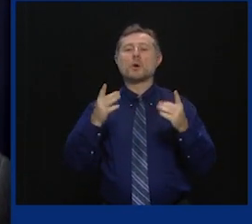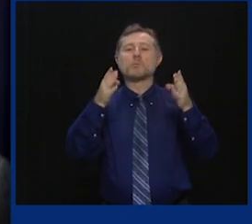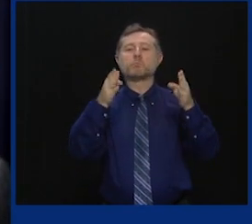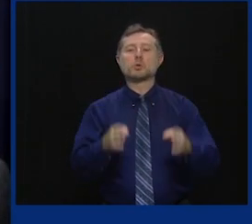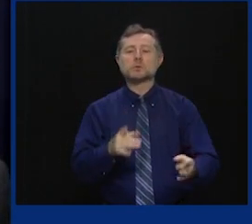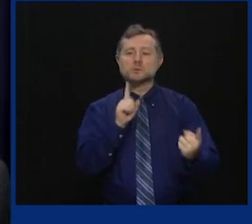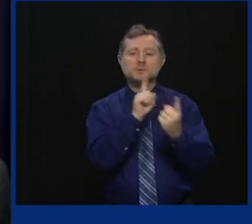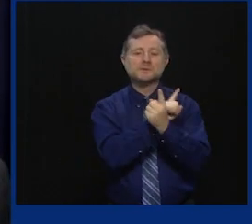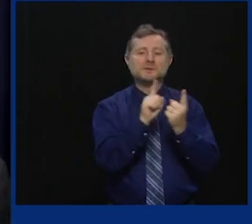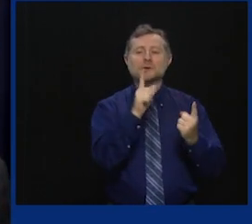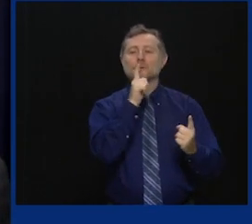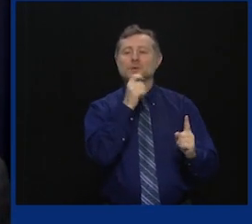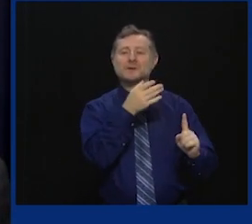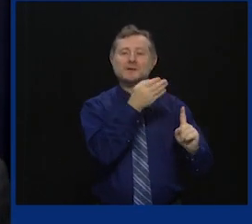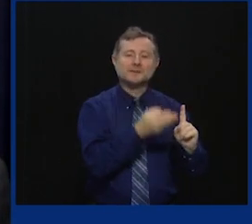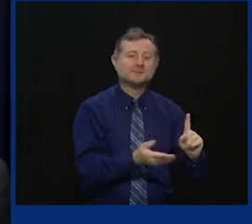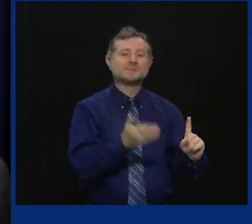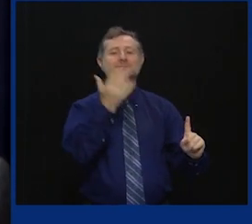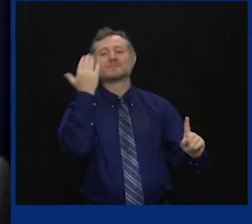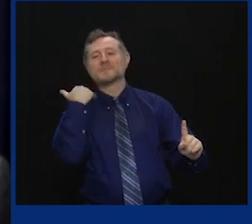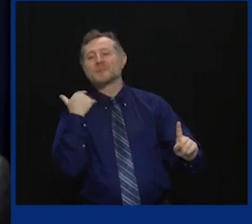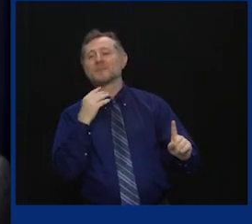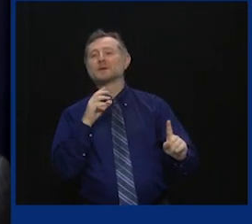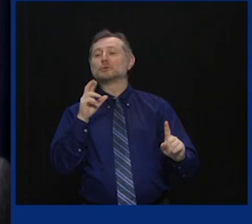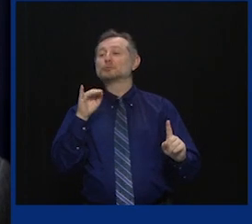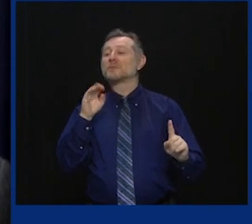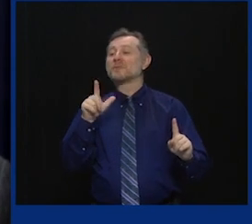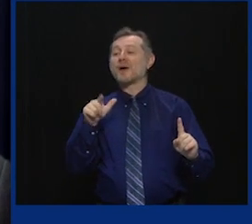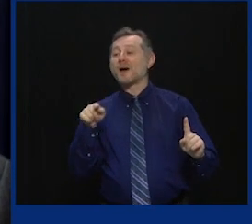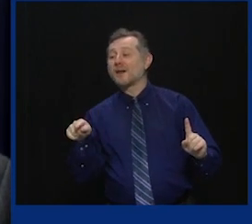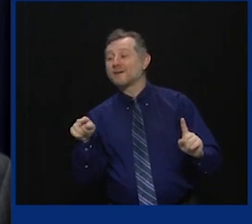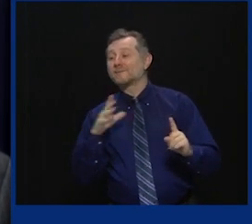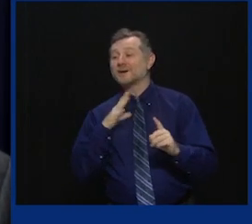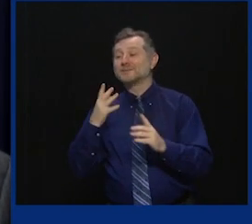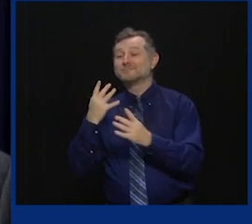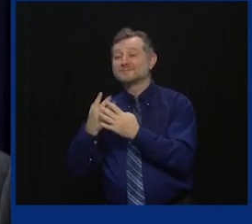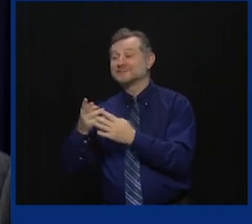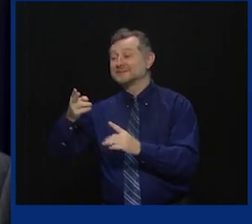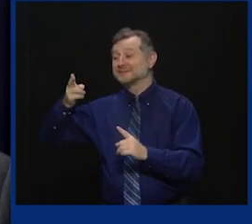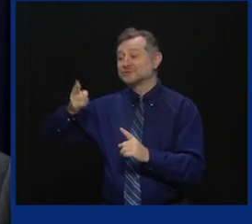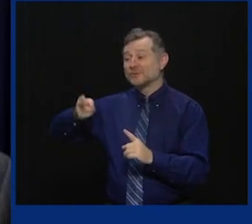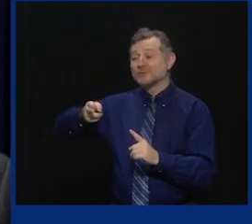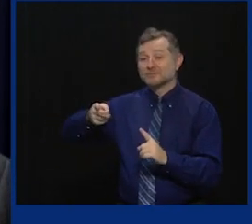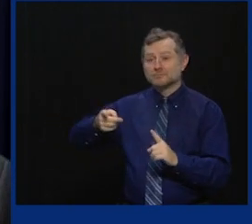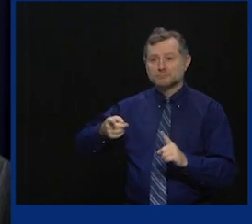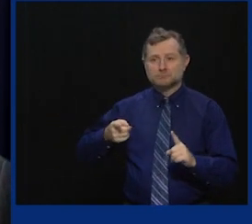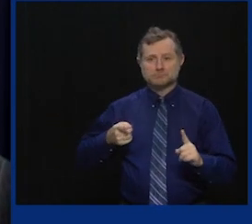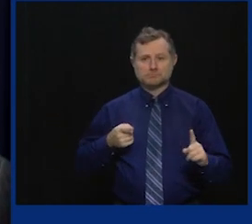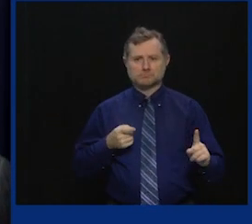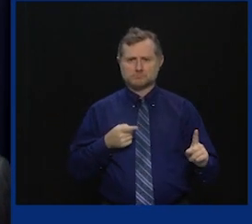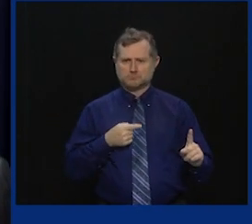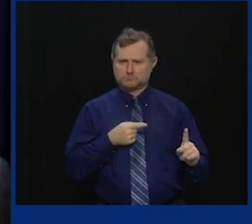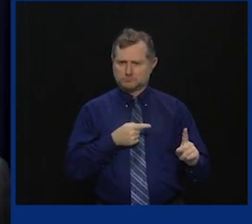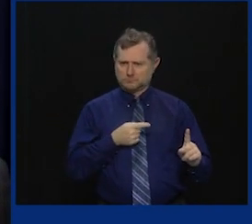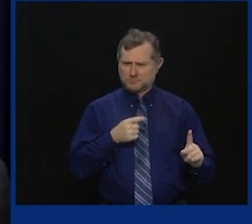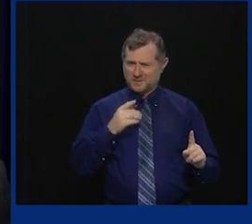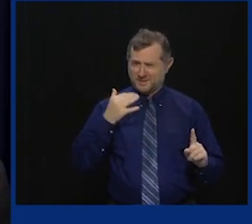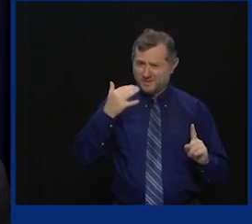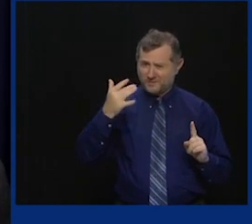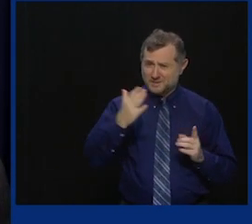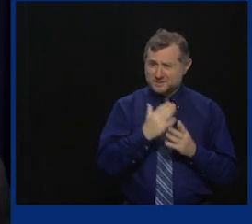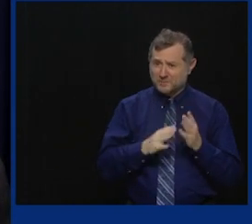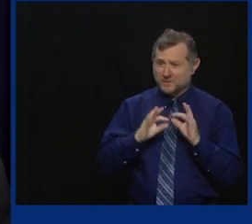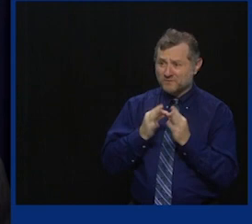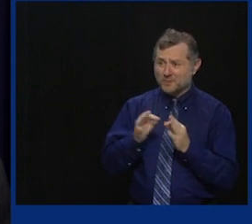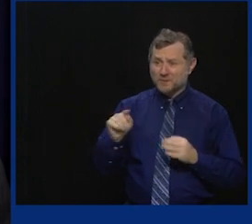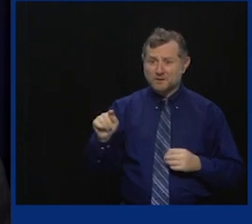who has had a criminal record. By the way, in some families, I might say to you, that could